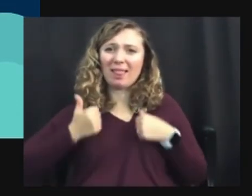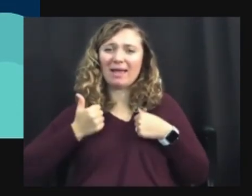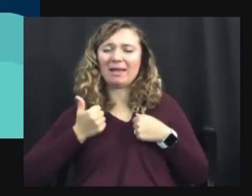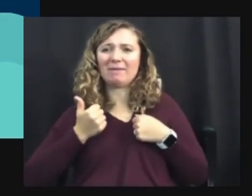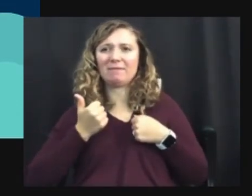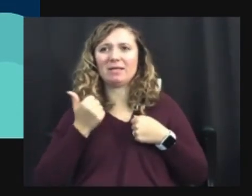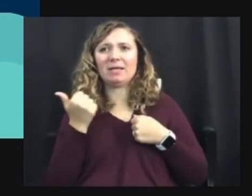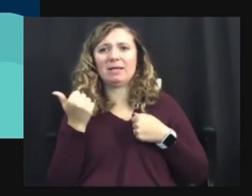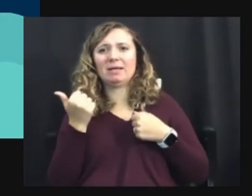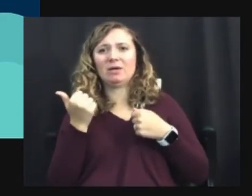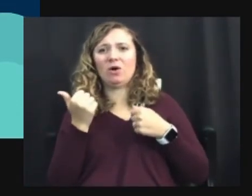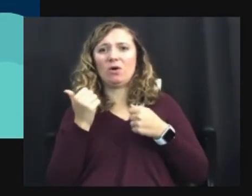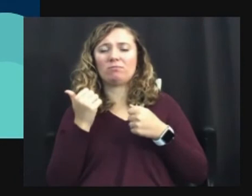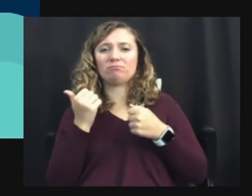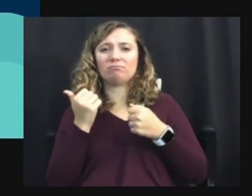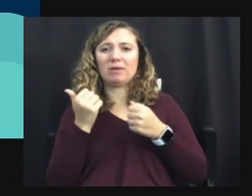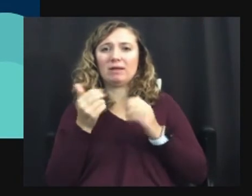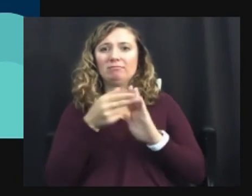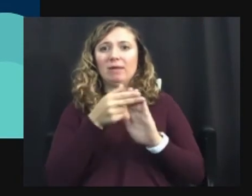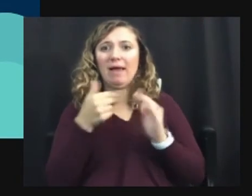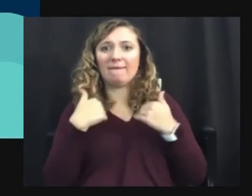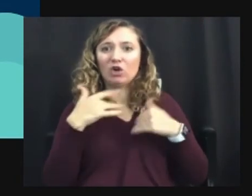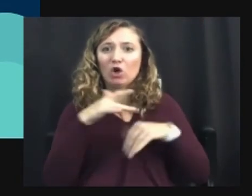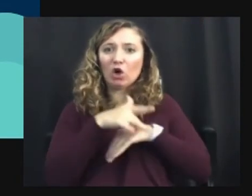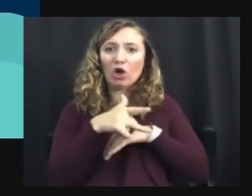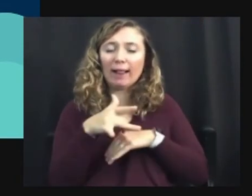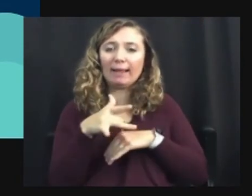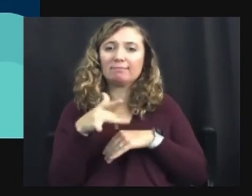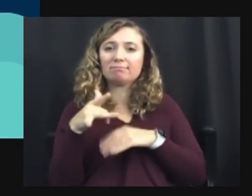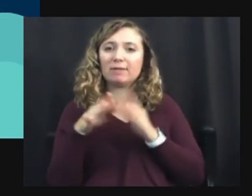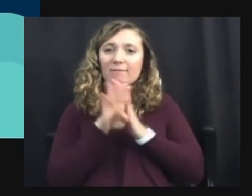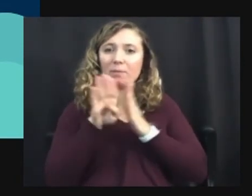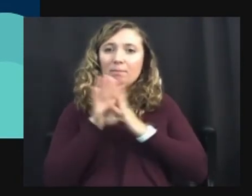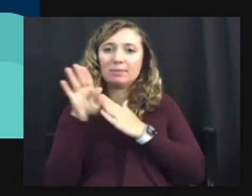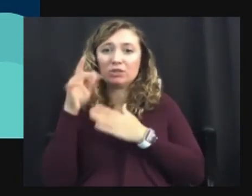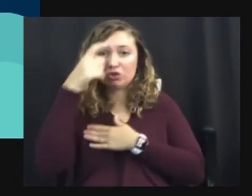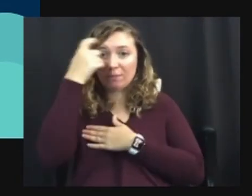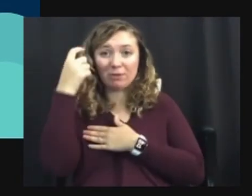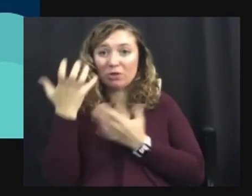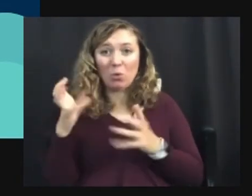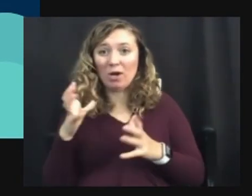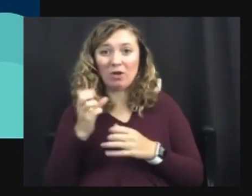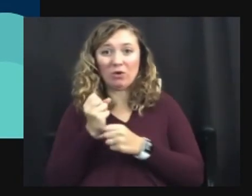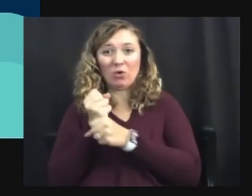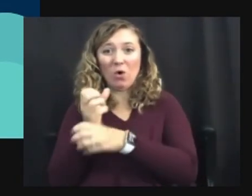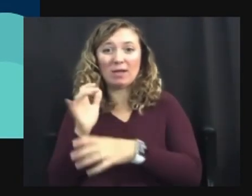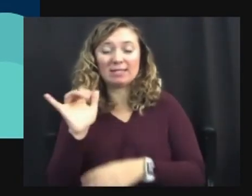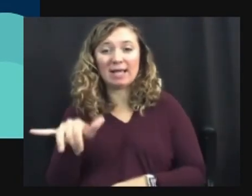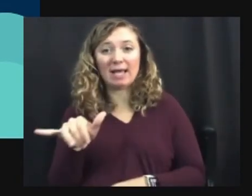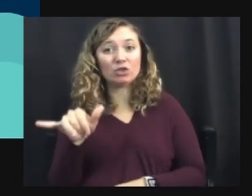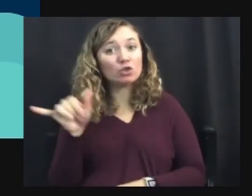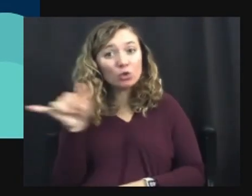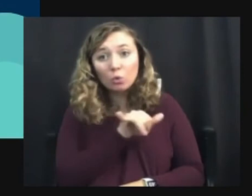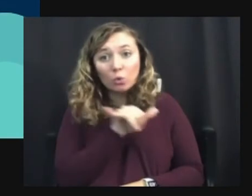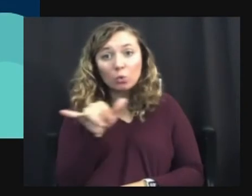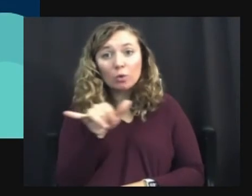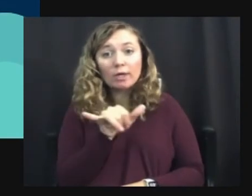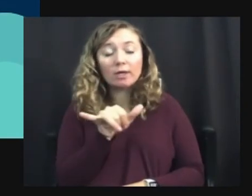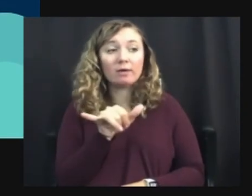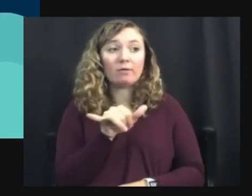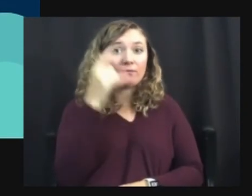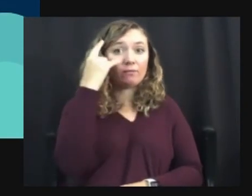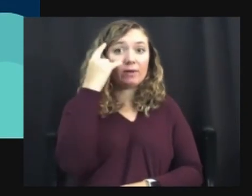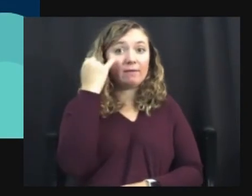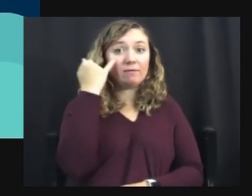developmental trauma. So you don't want to cause it by putting them in therapies that repeatedly distress